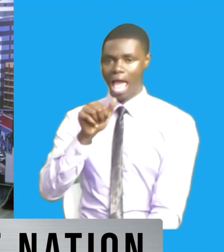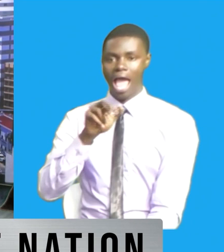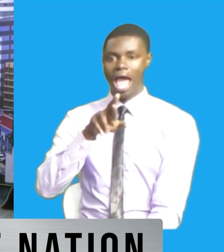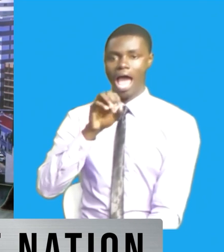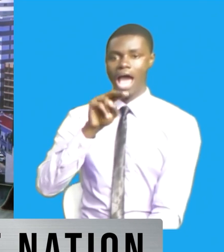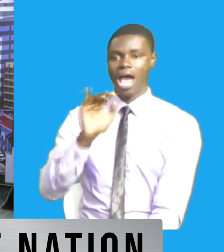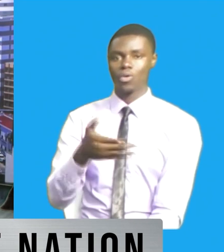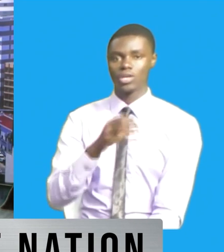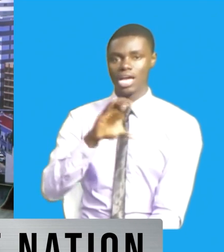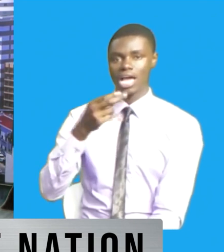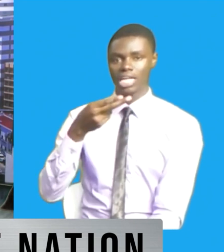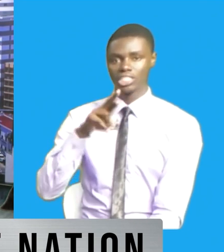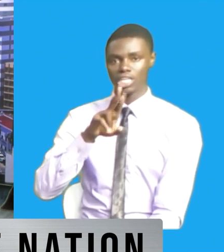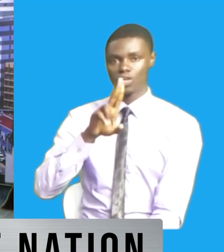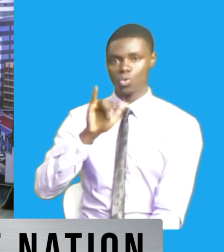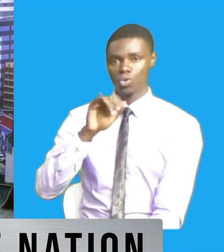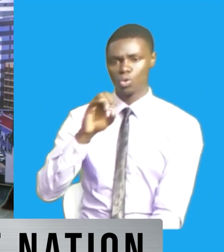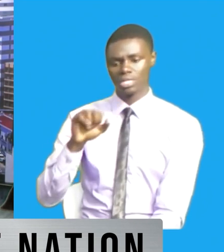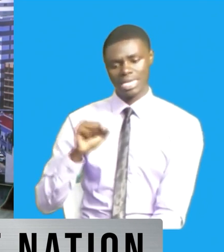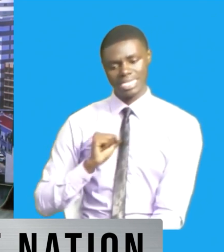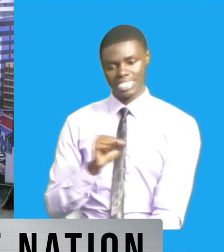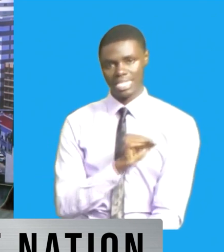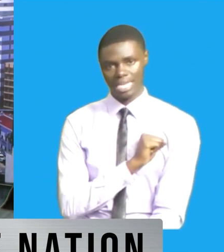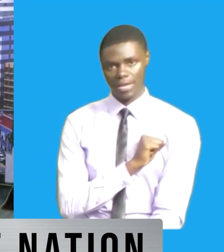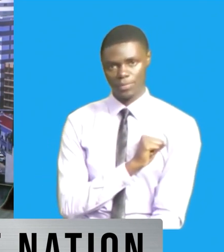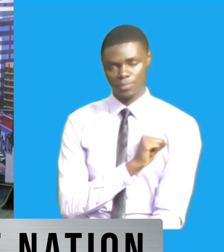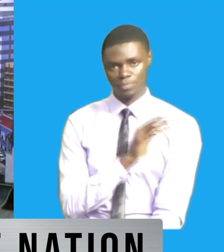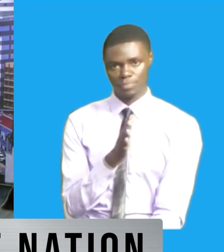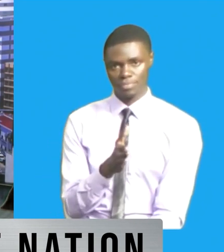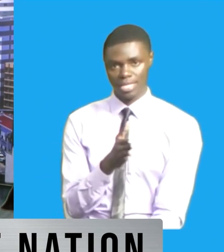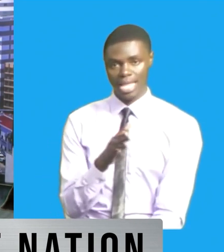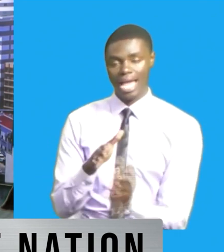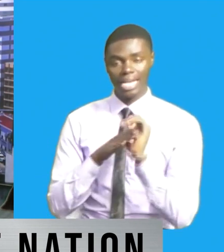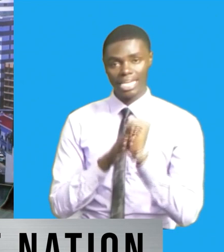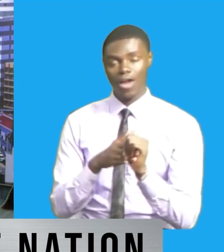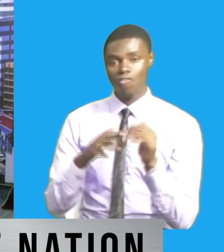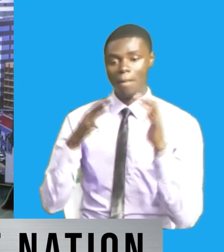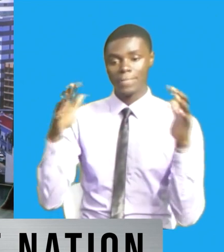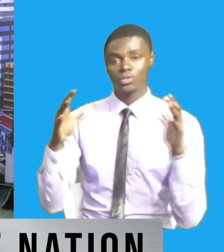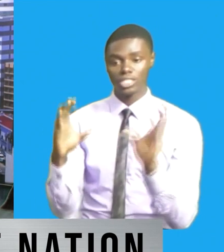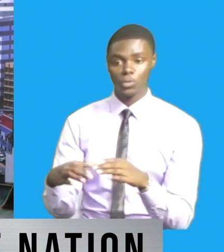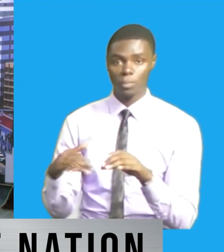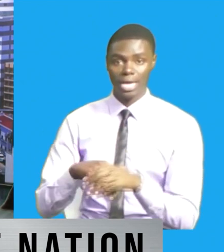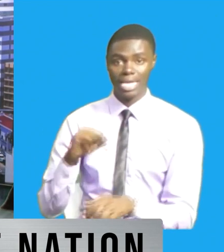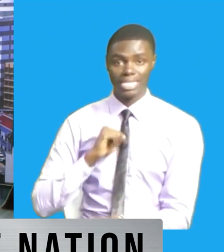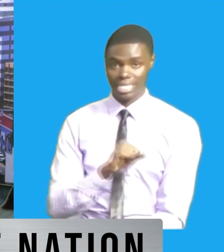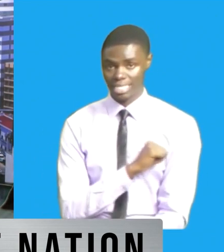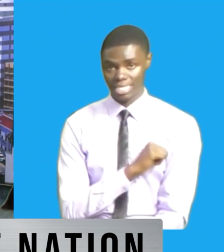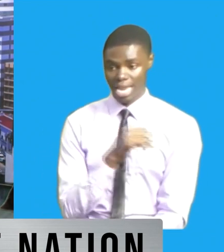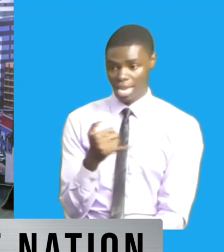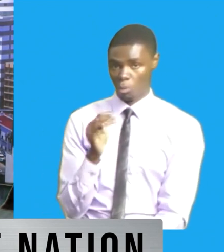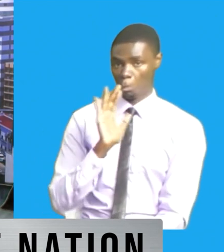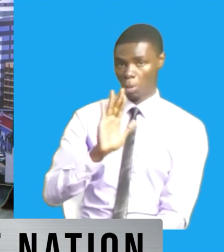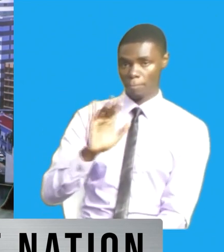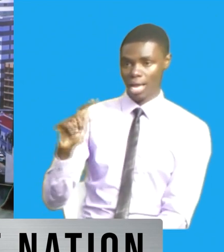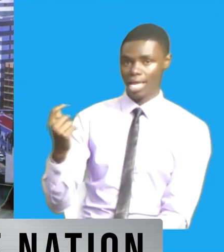Aaron Cheriot is also a senator, leader of majority in Senate. In Senate. Na hao ndio sasa wako pande ya